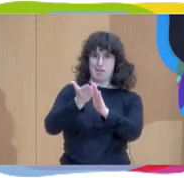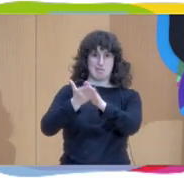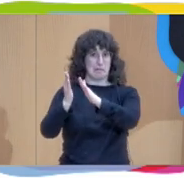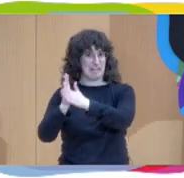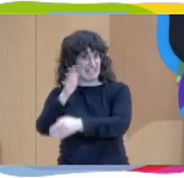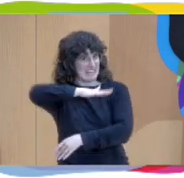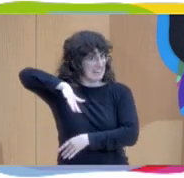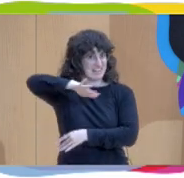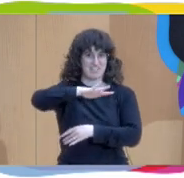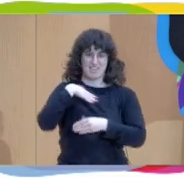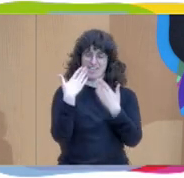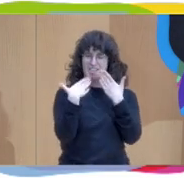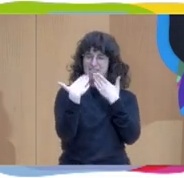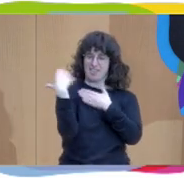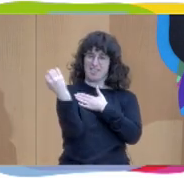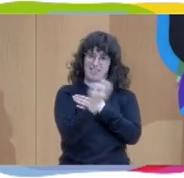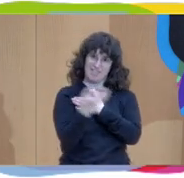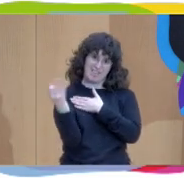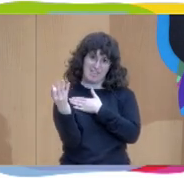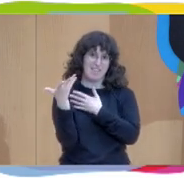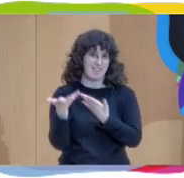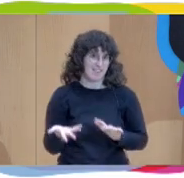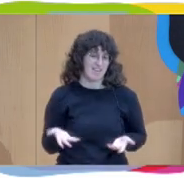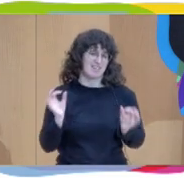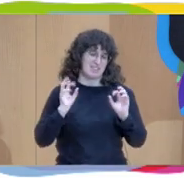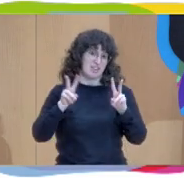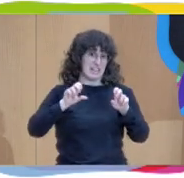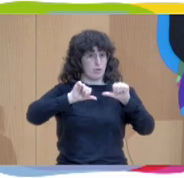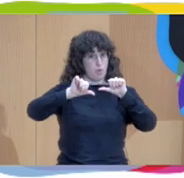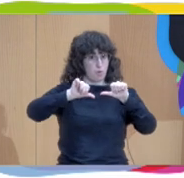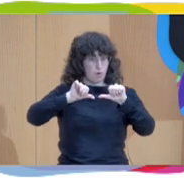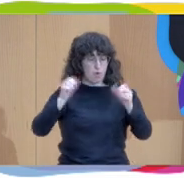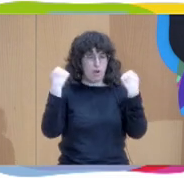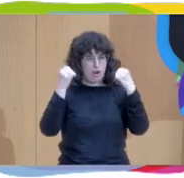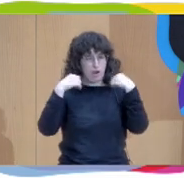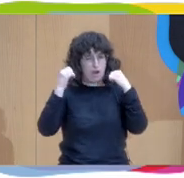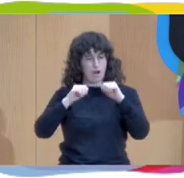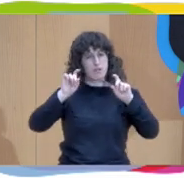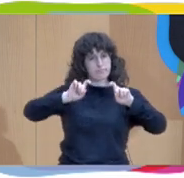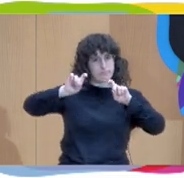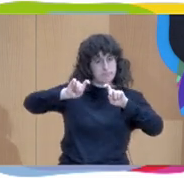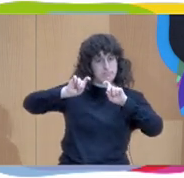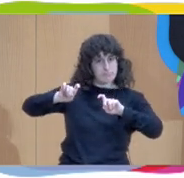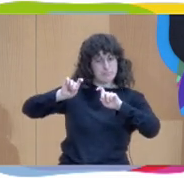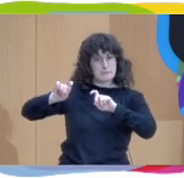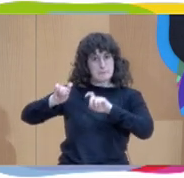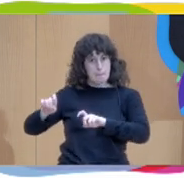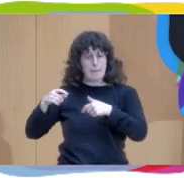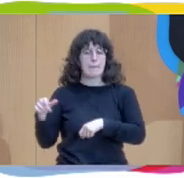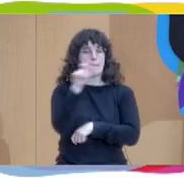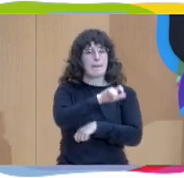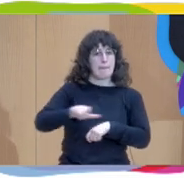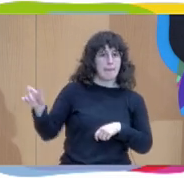a trainees course. Yet, it will happen. Trainers started